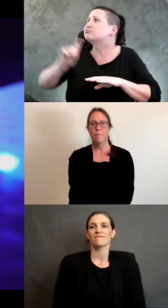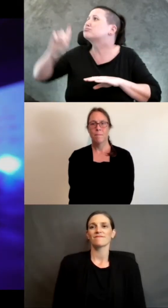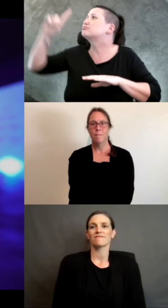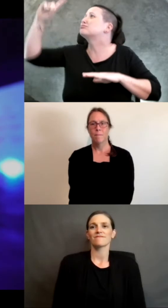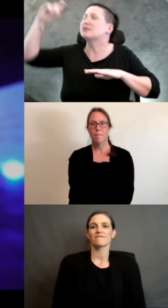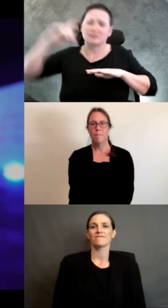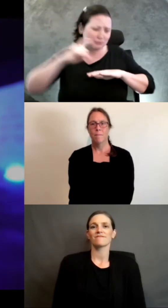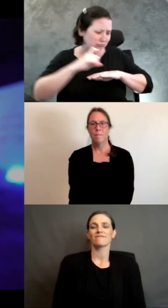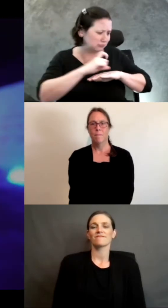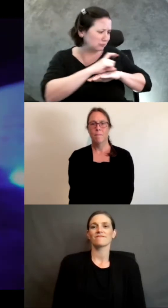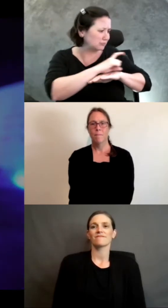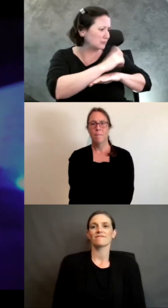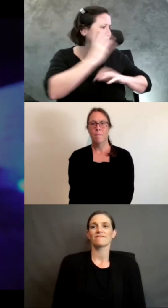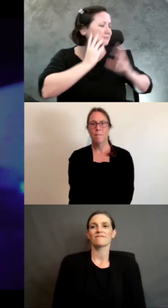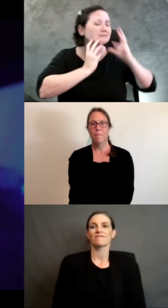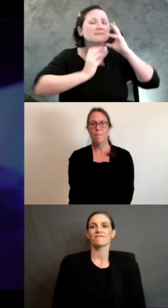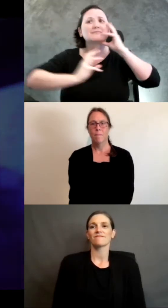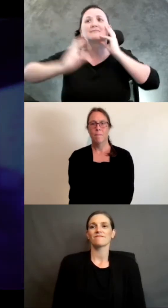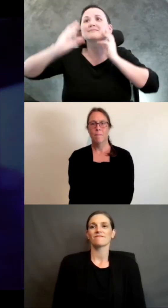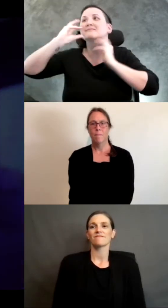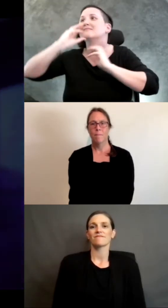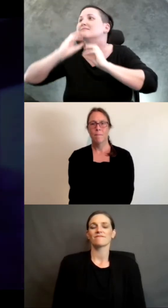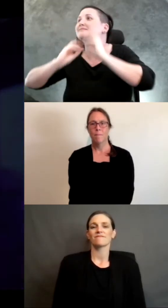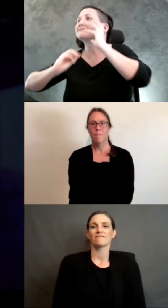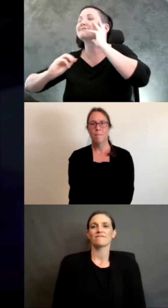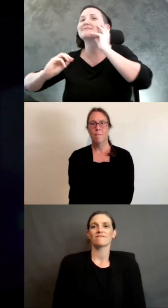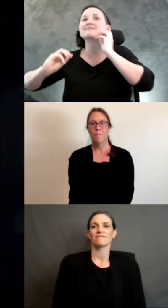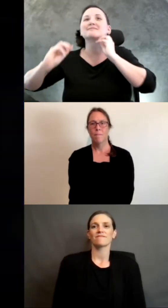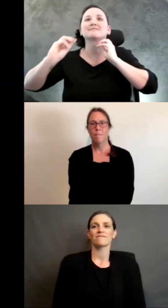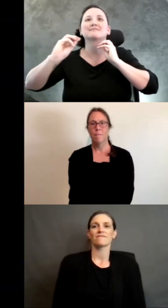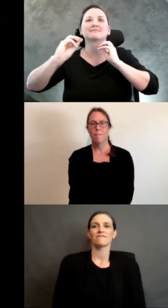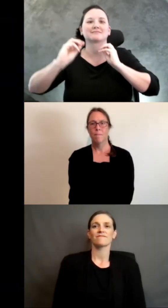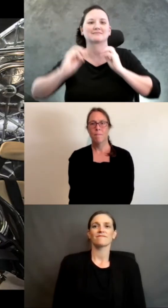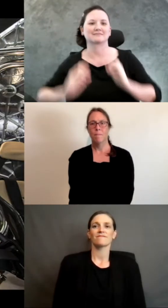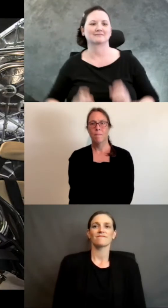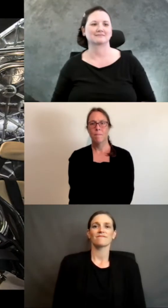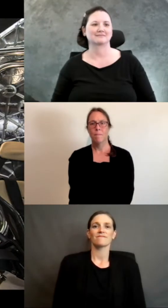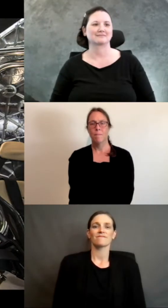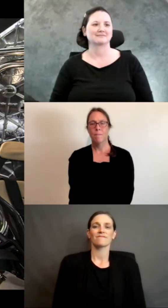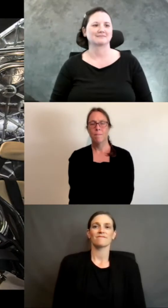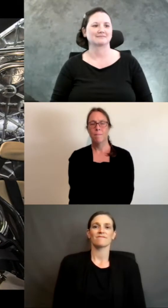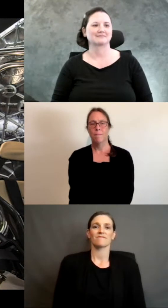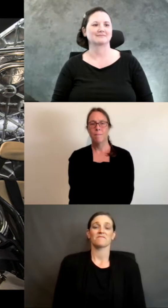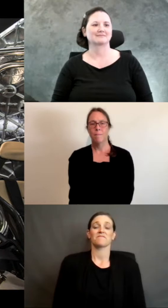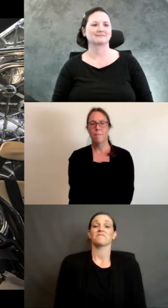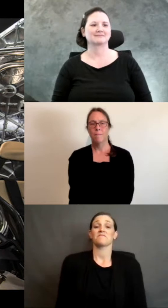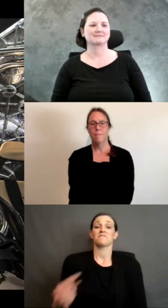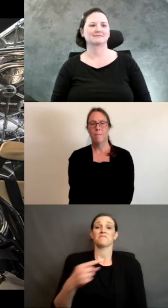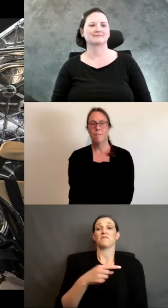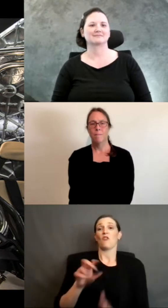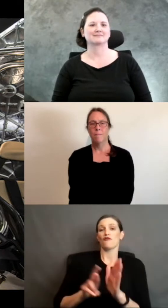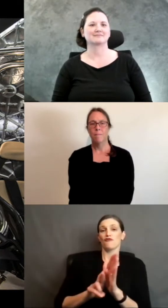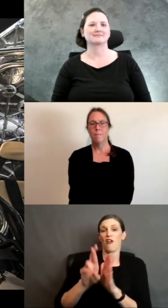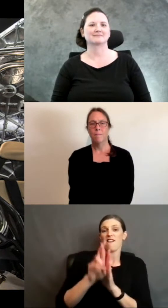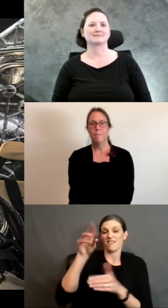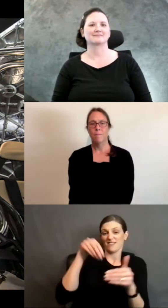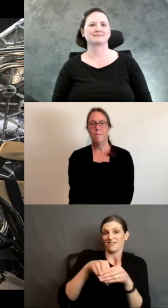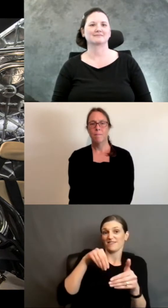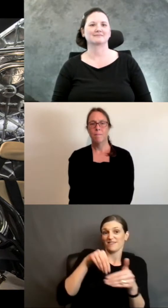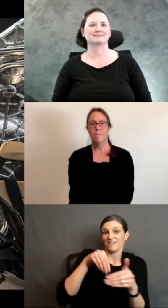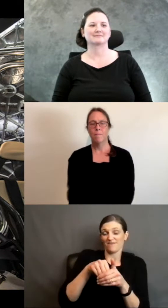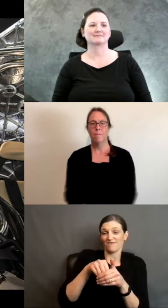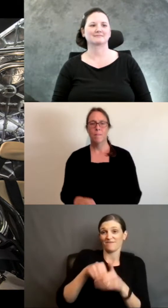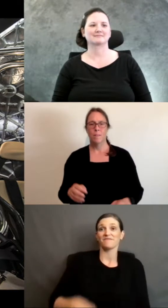new challenges to explore. Back inside the spaceship,